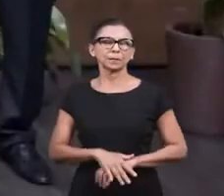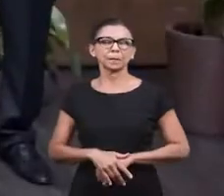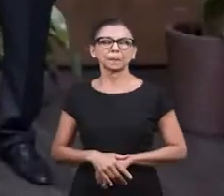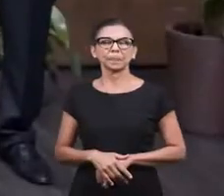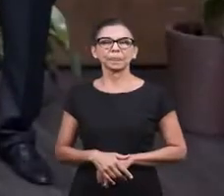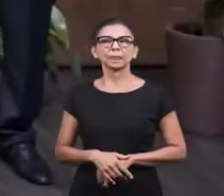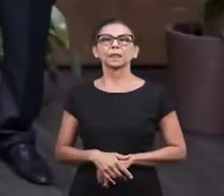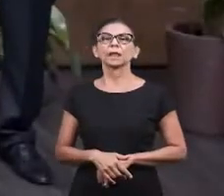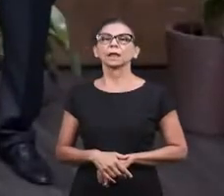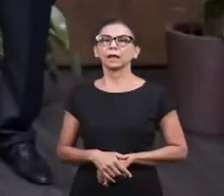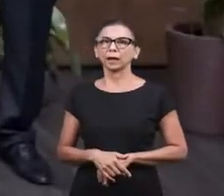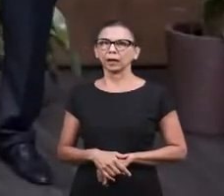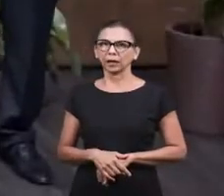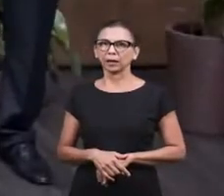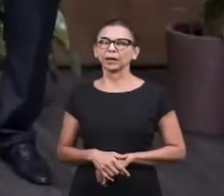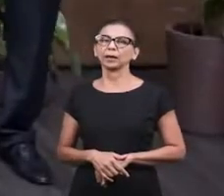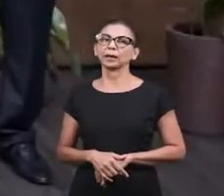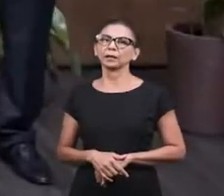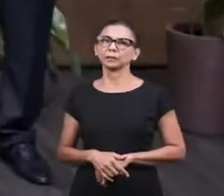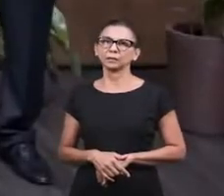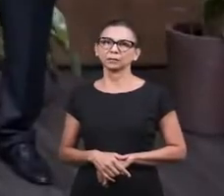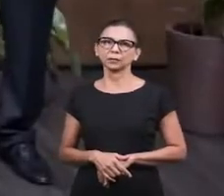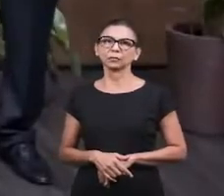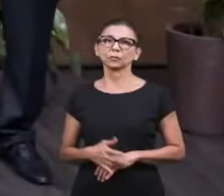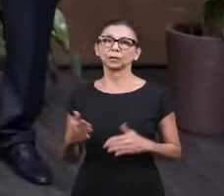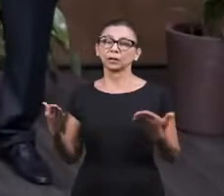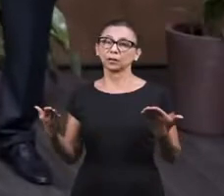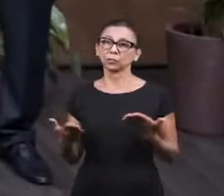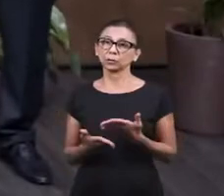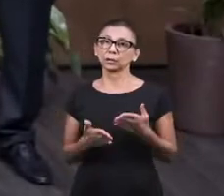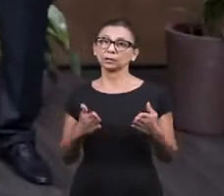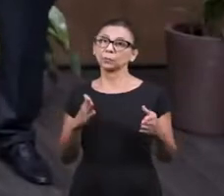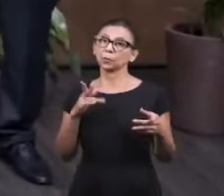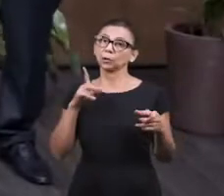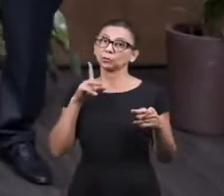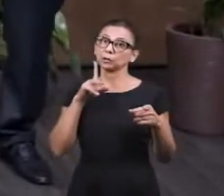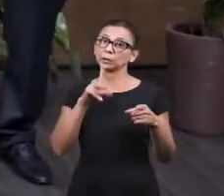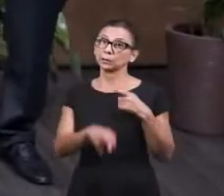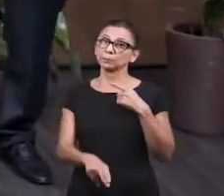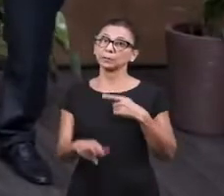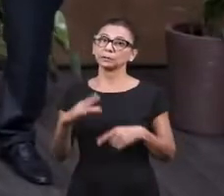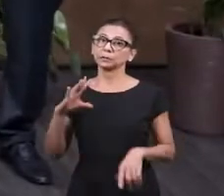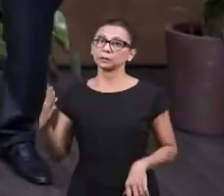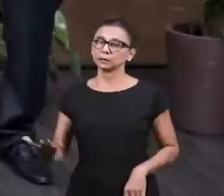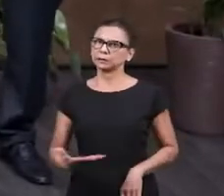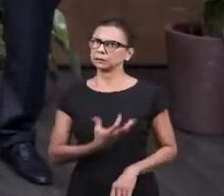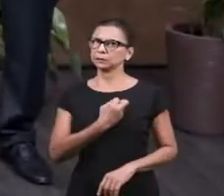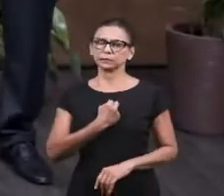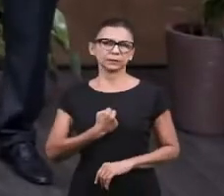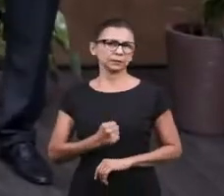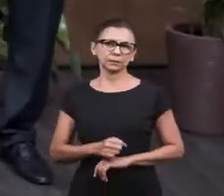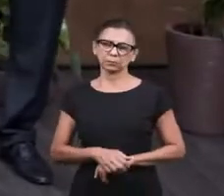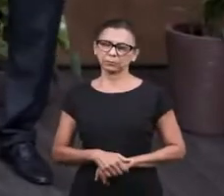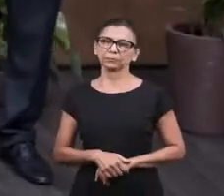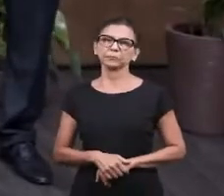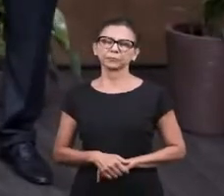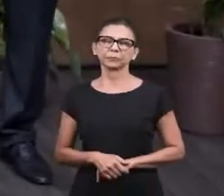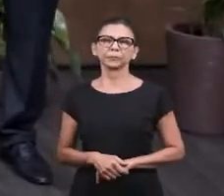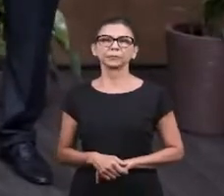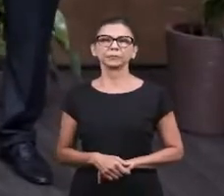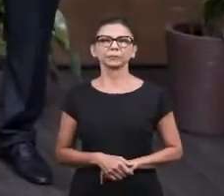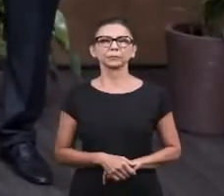to forgive If we don't forgive, our salvation